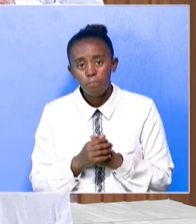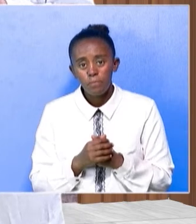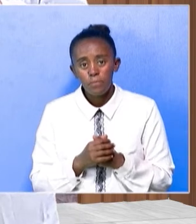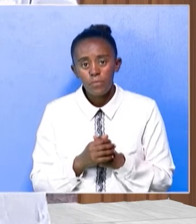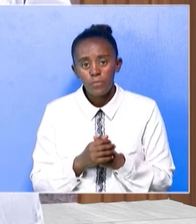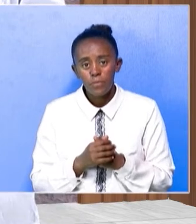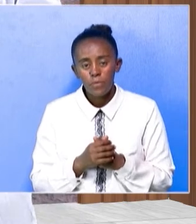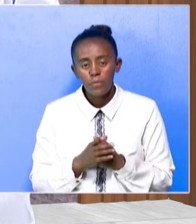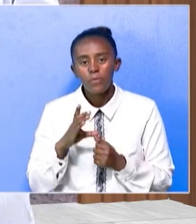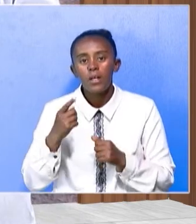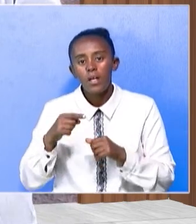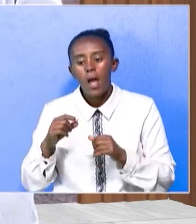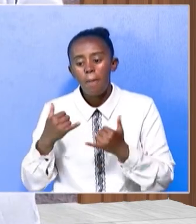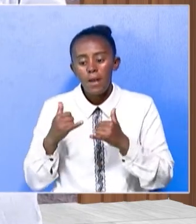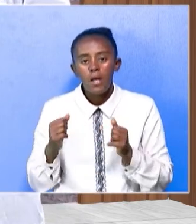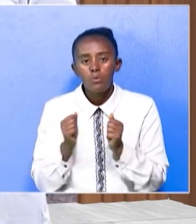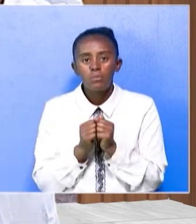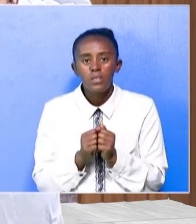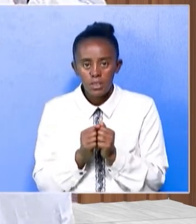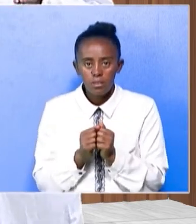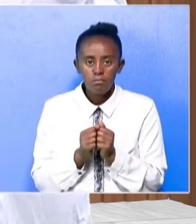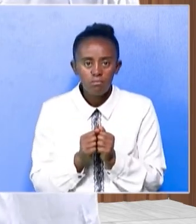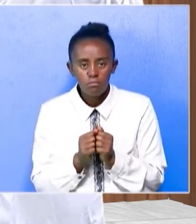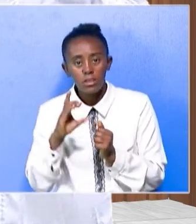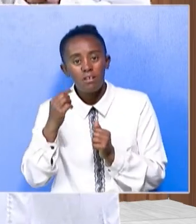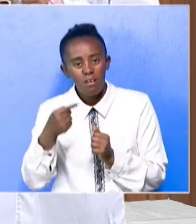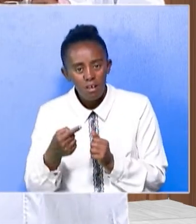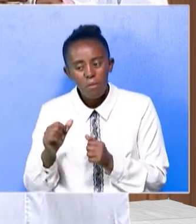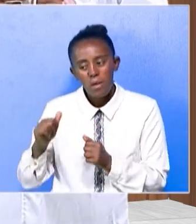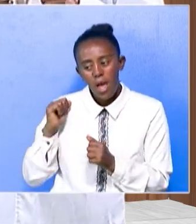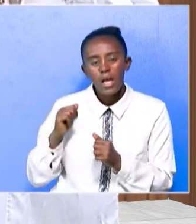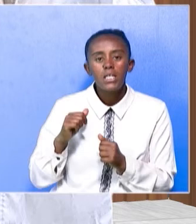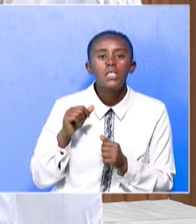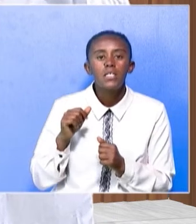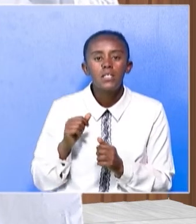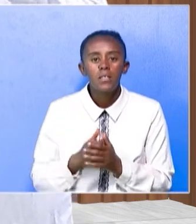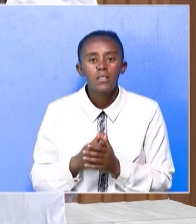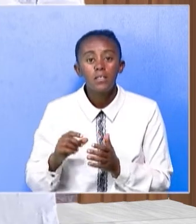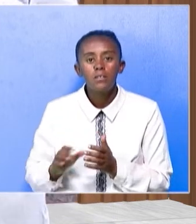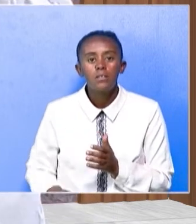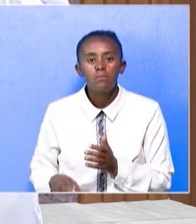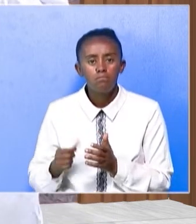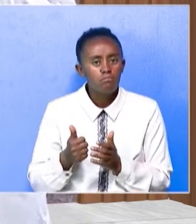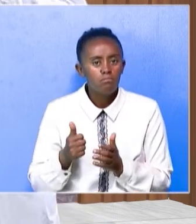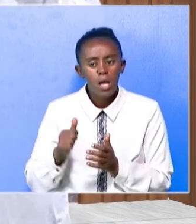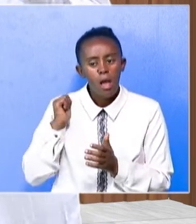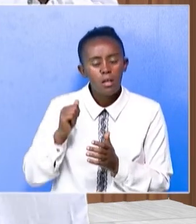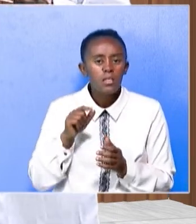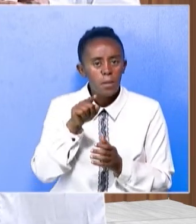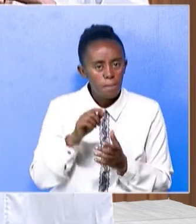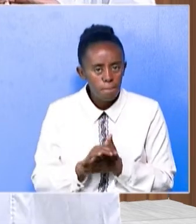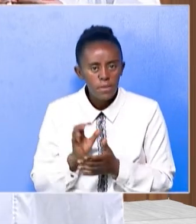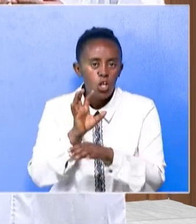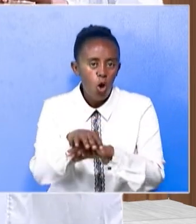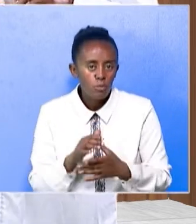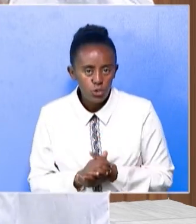played with me. You see, the dog played behind him. The dog that jogging behind him. It's